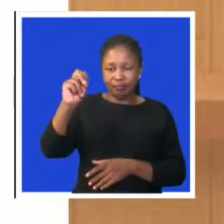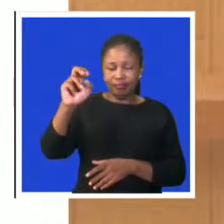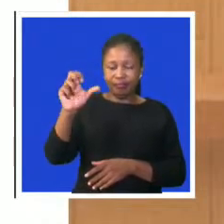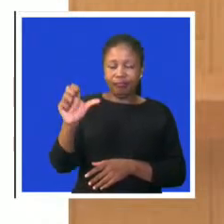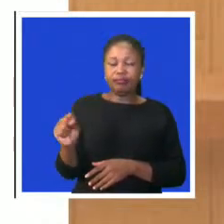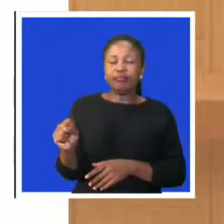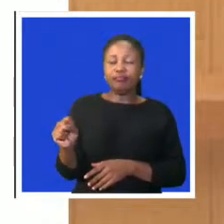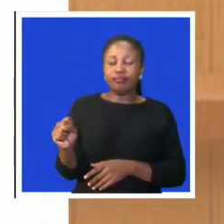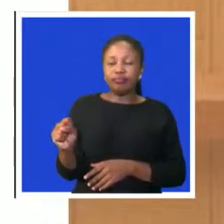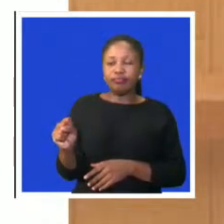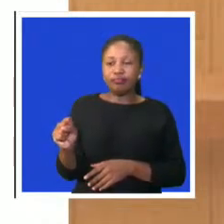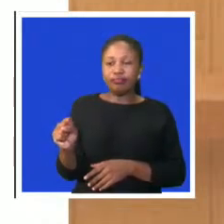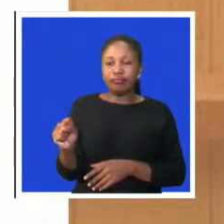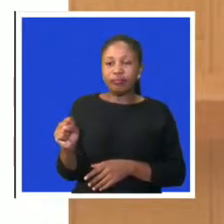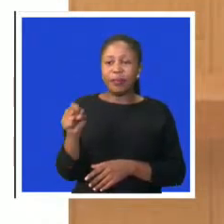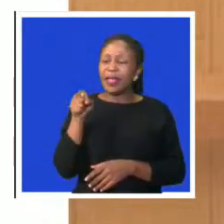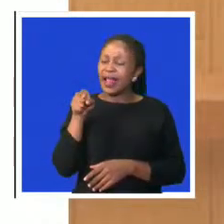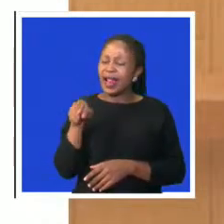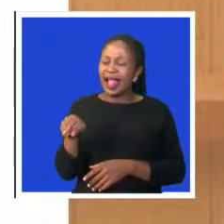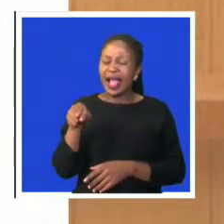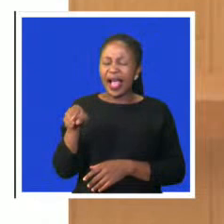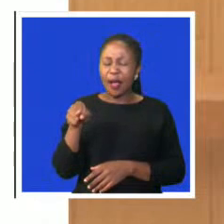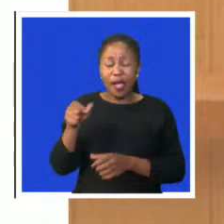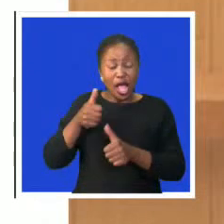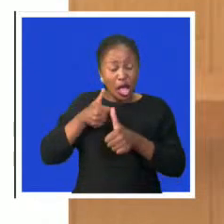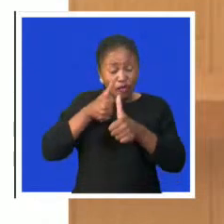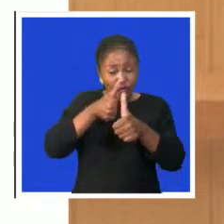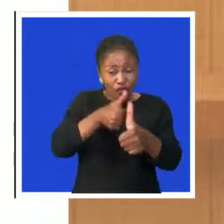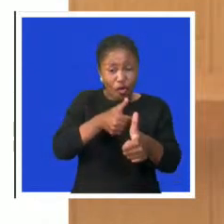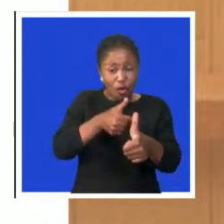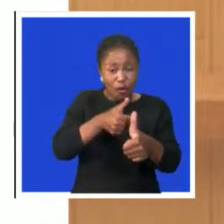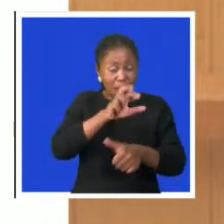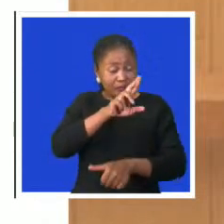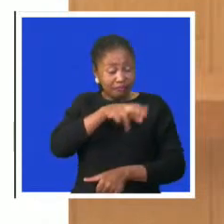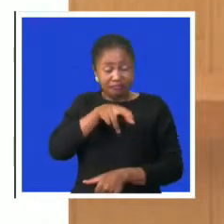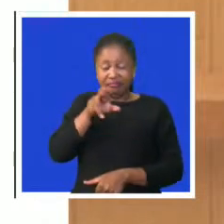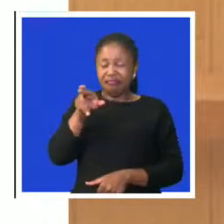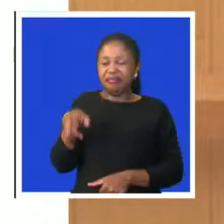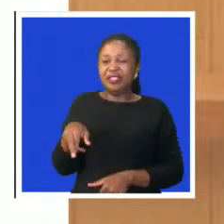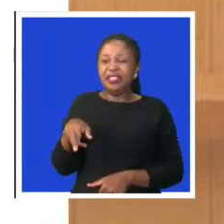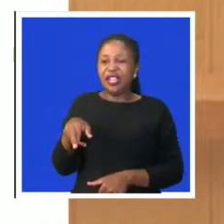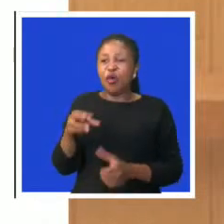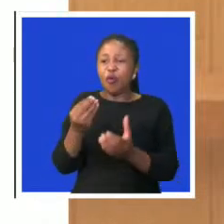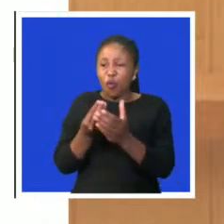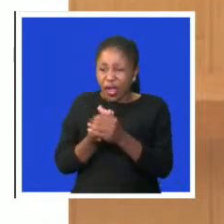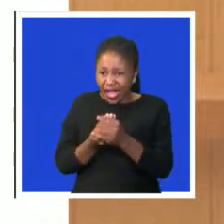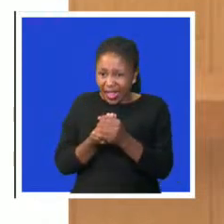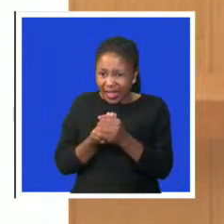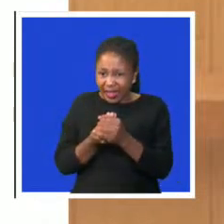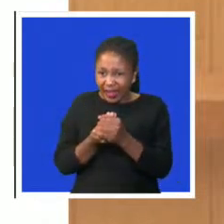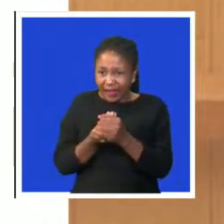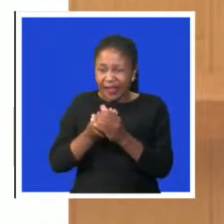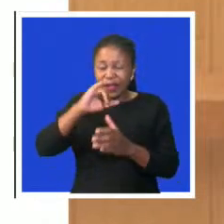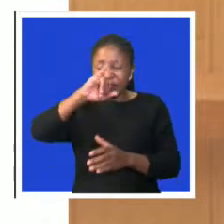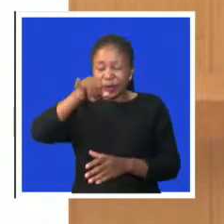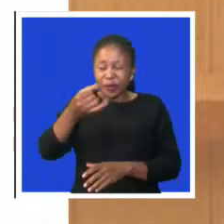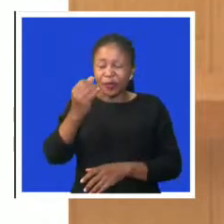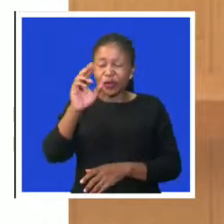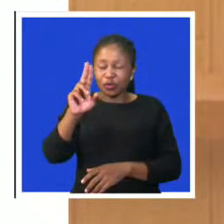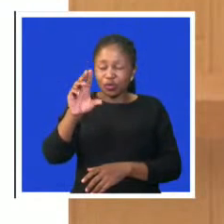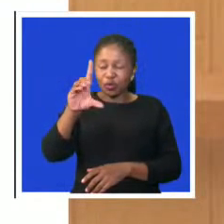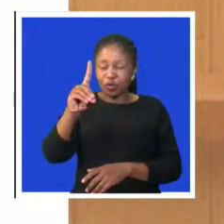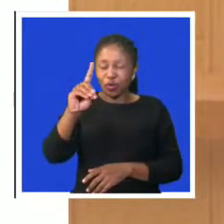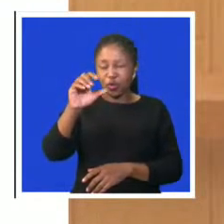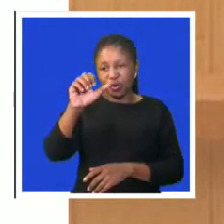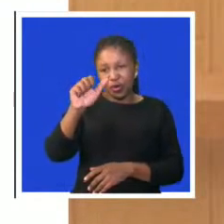followed religion that was based on Judaism, but included other